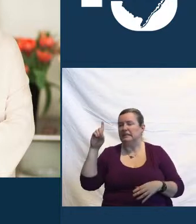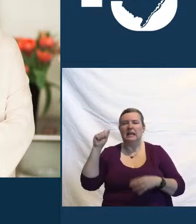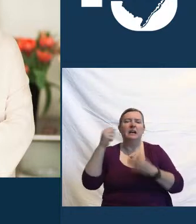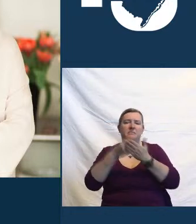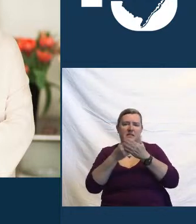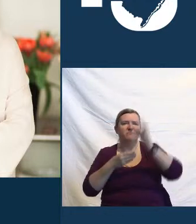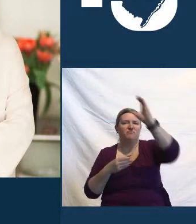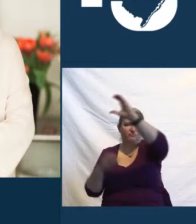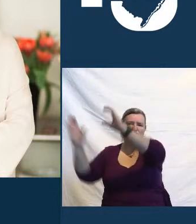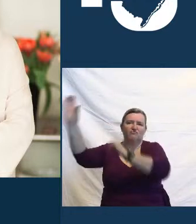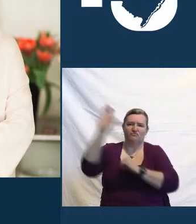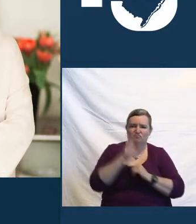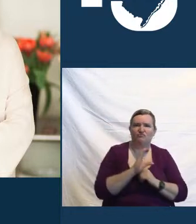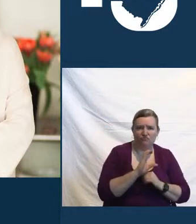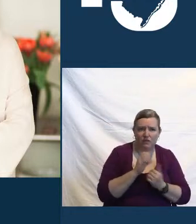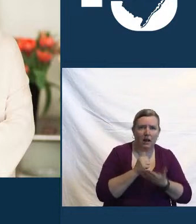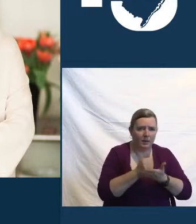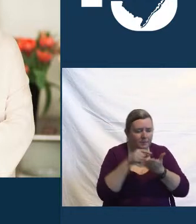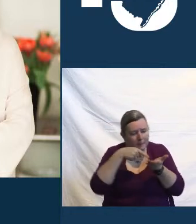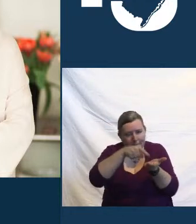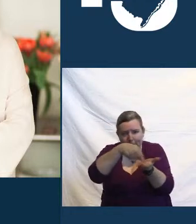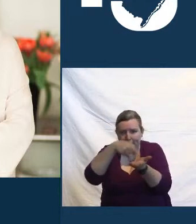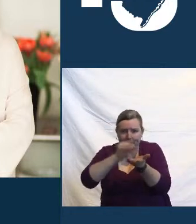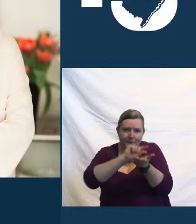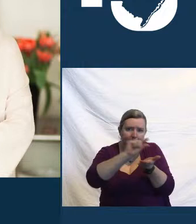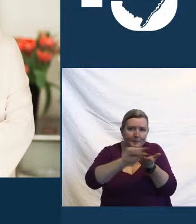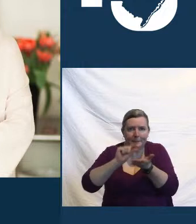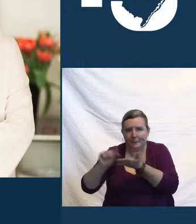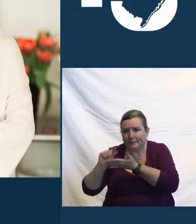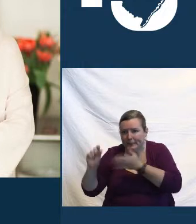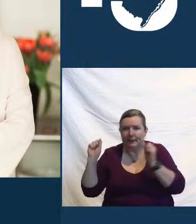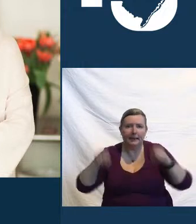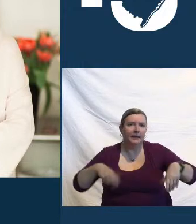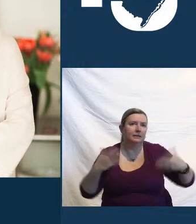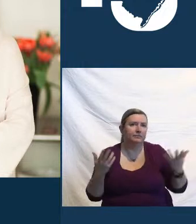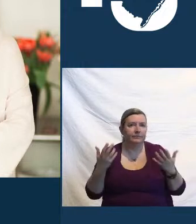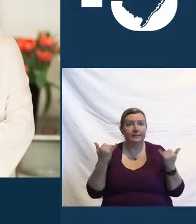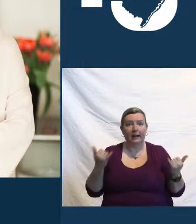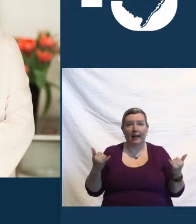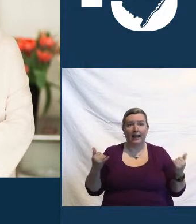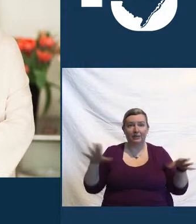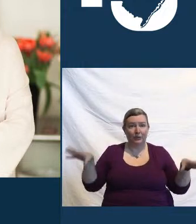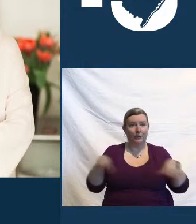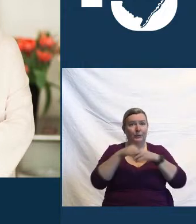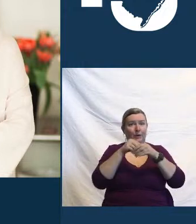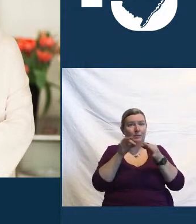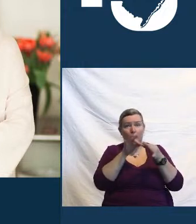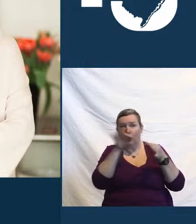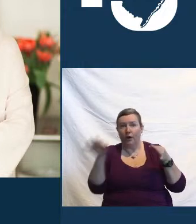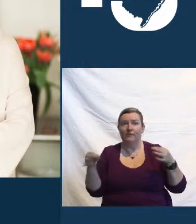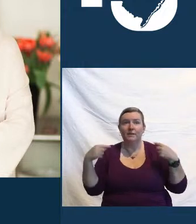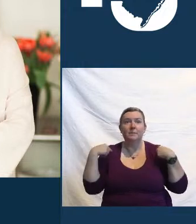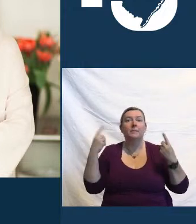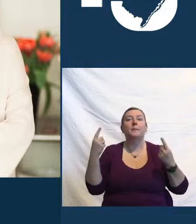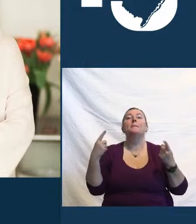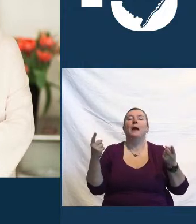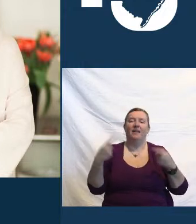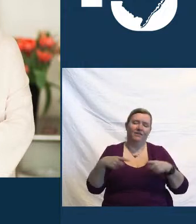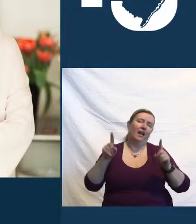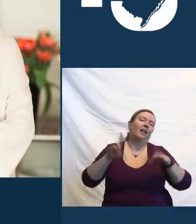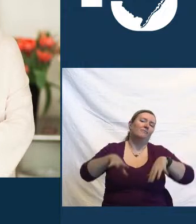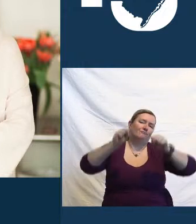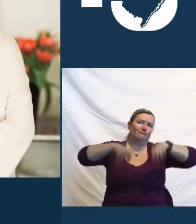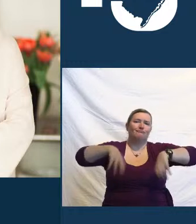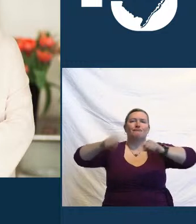meet expenses. And today, as those postponed weddings and other gatherings are finally being celebrated, Mullica Hill Floral Company